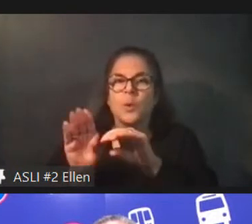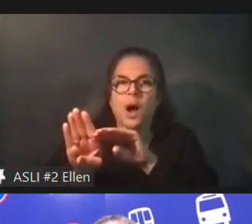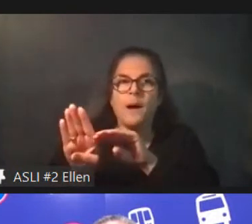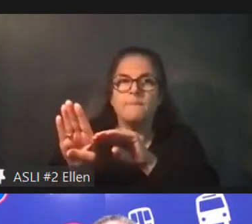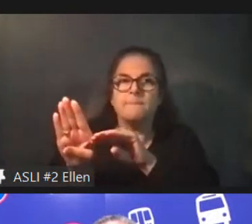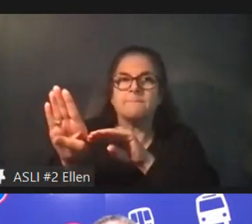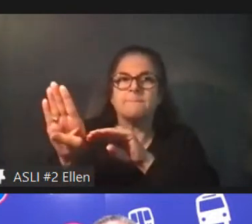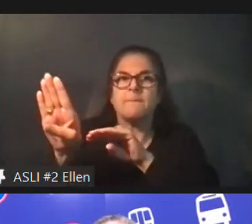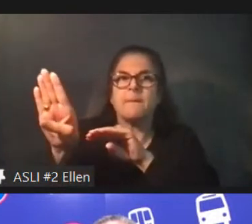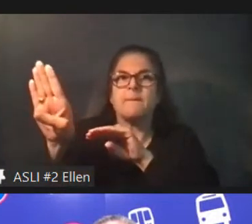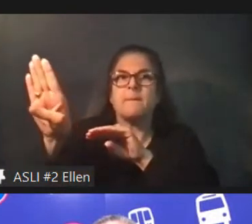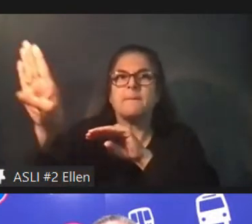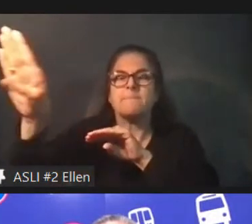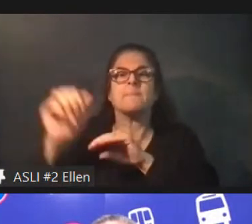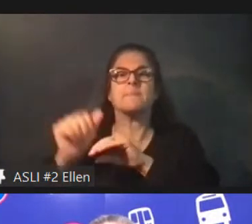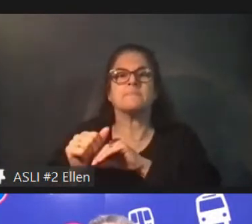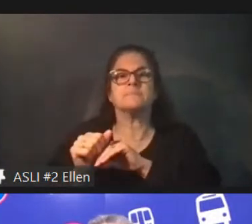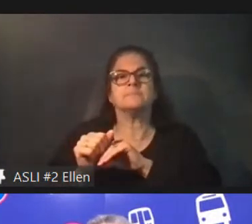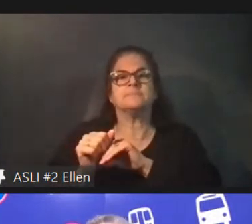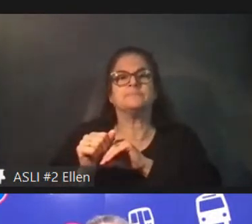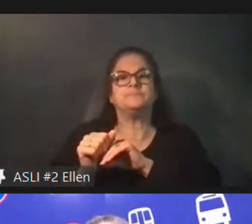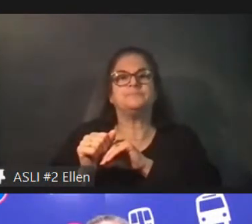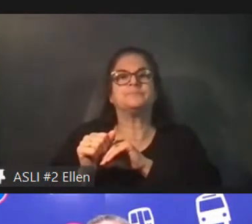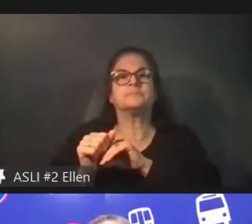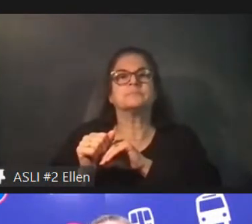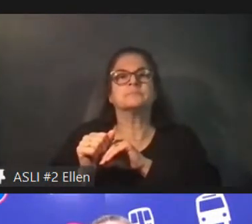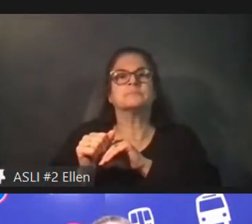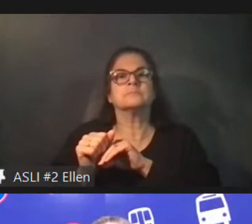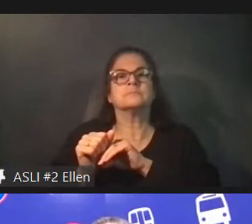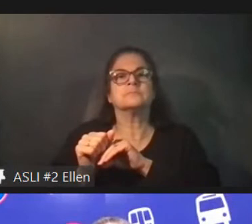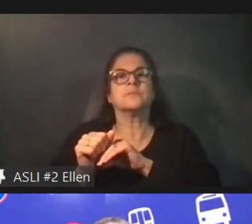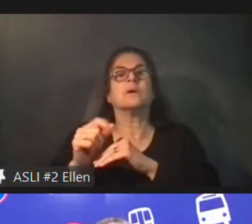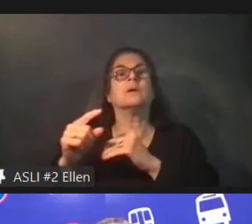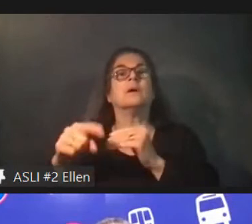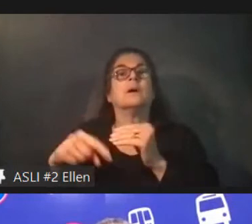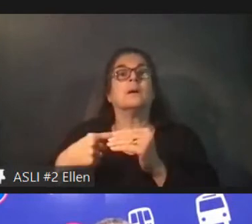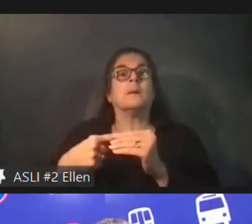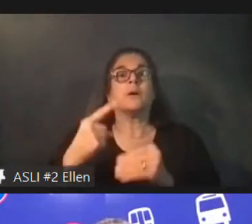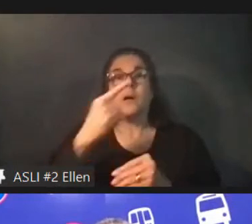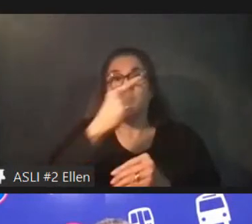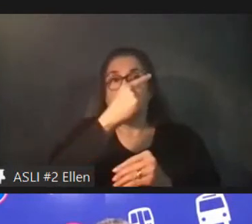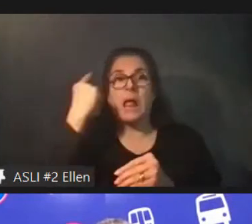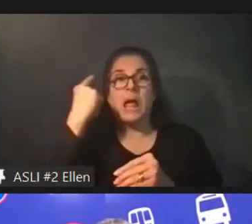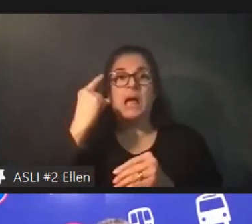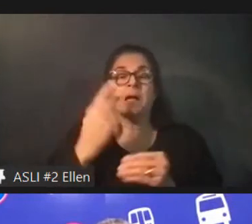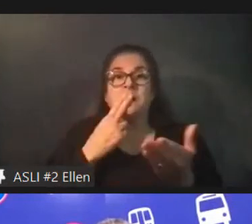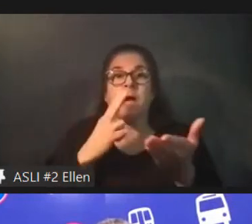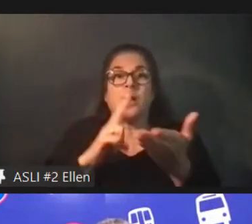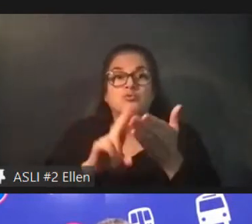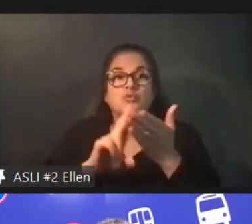the as relate to Black contractors and Black participants?